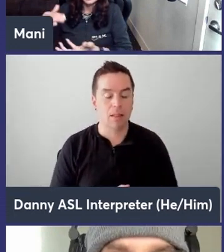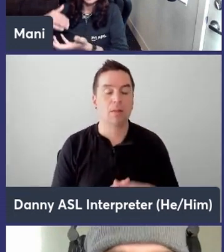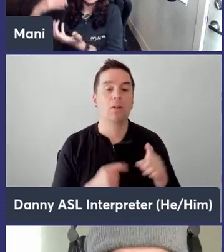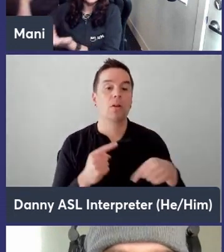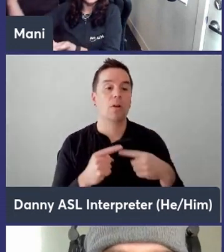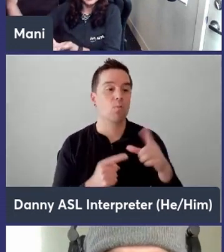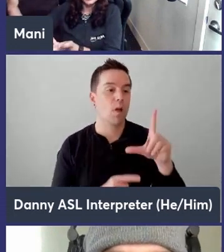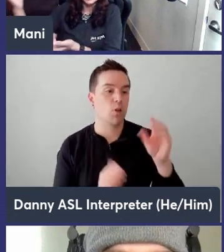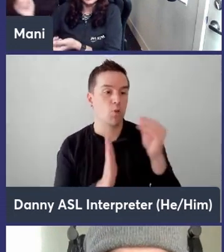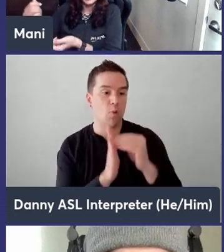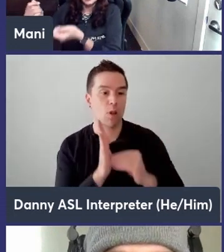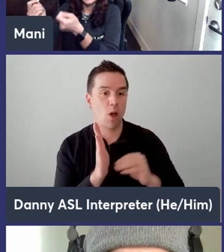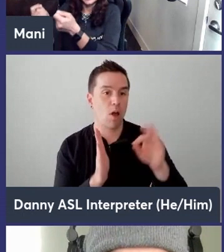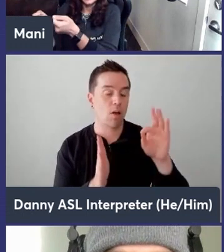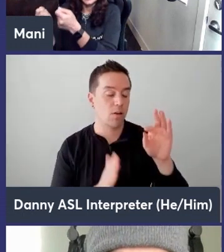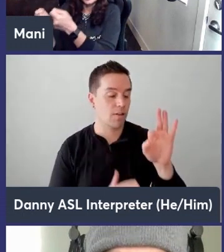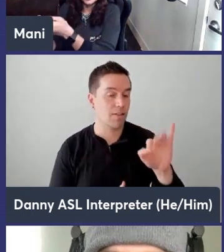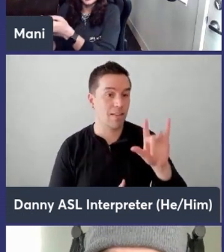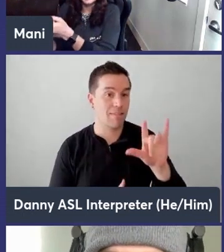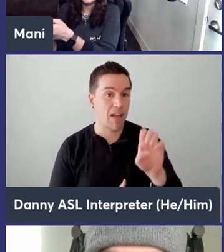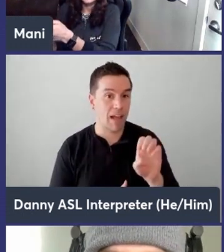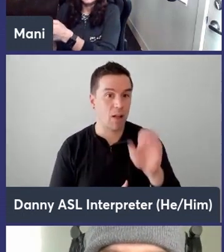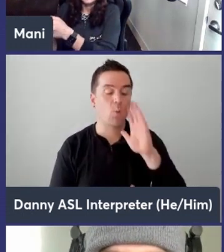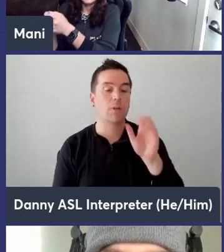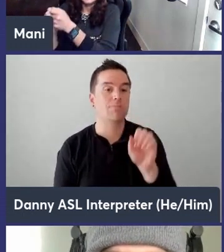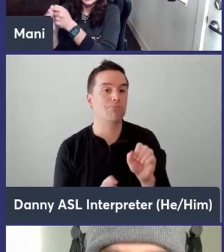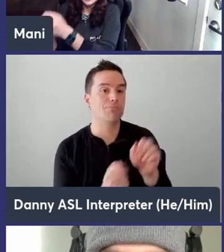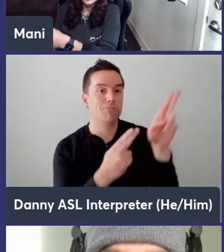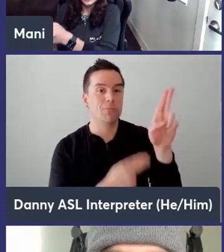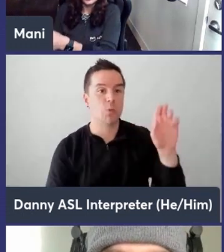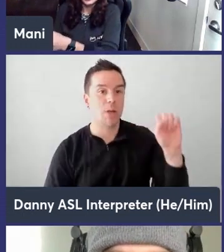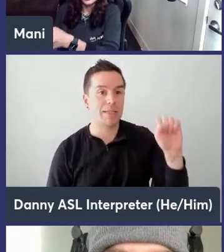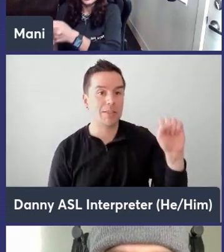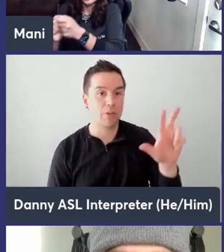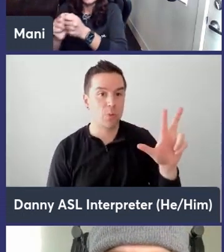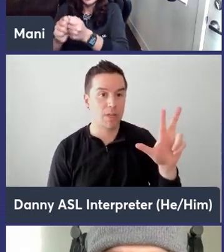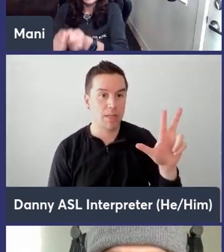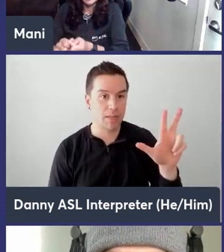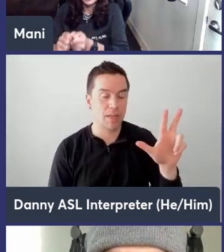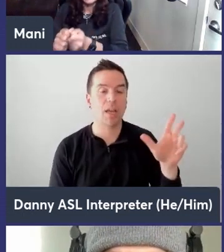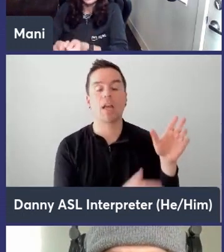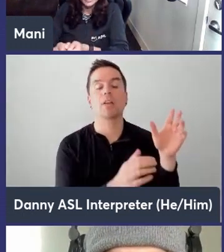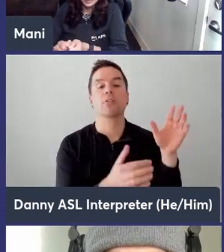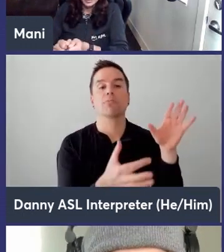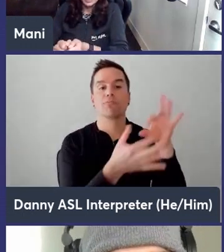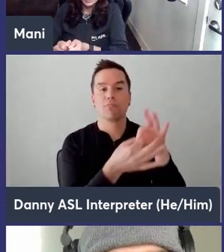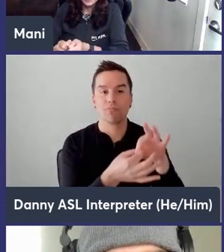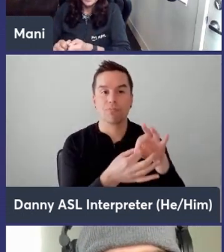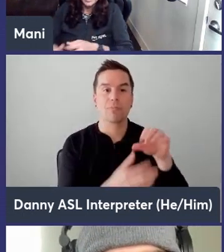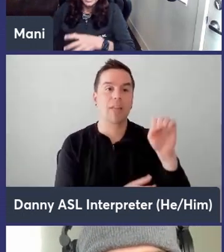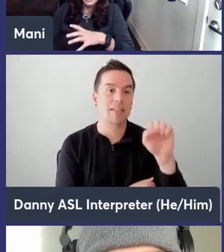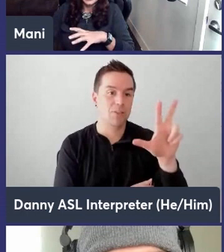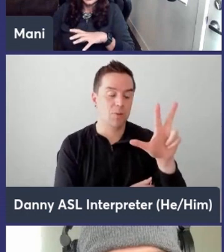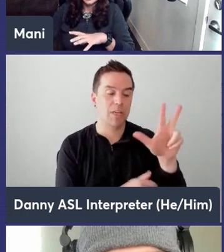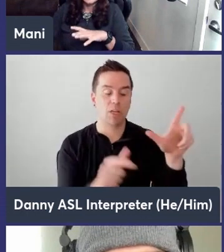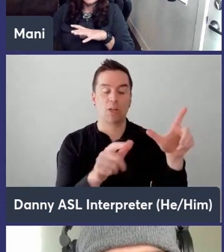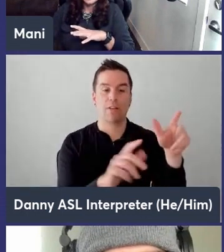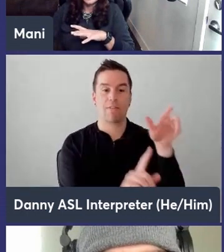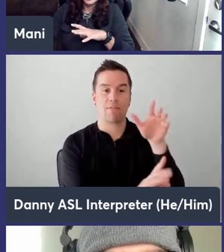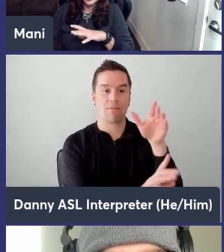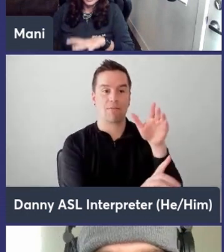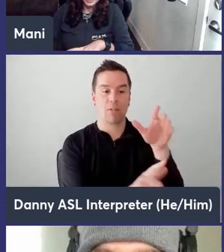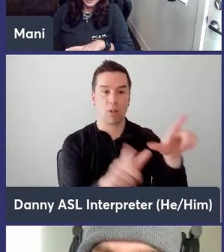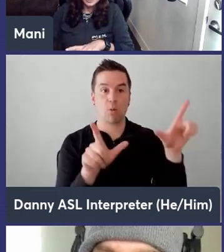it uploads to S3 and then associate the S3 location of that file with your experiment. And if